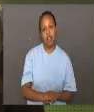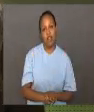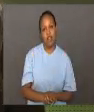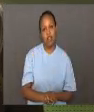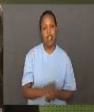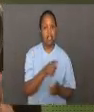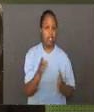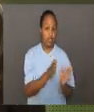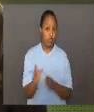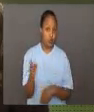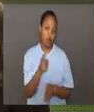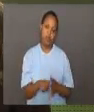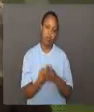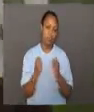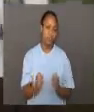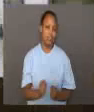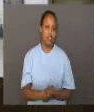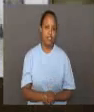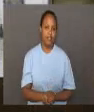If you are ready, we will begin.